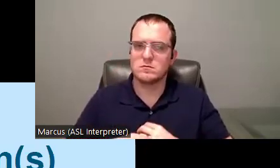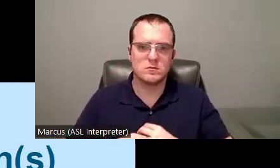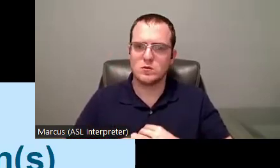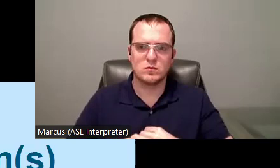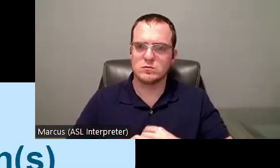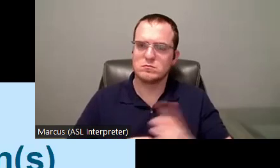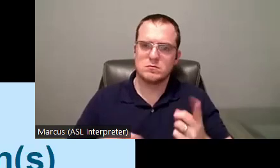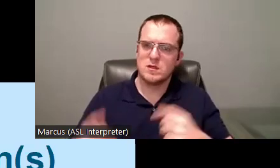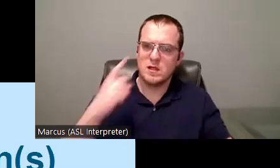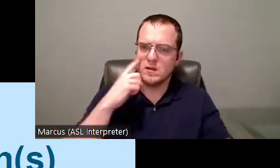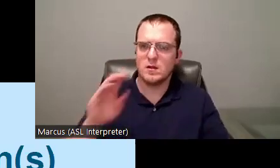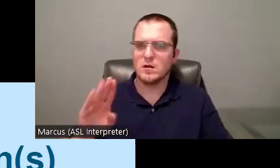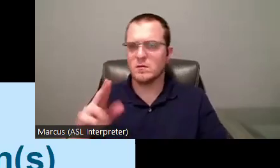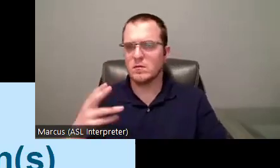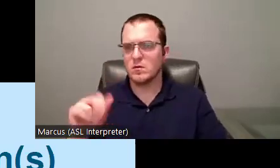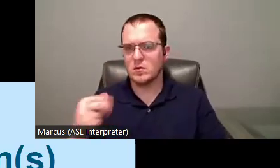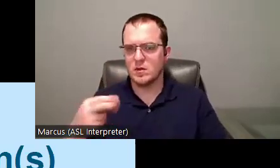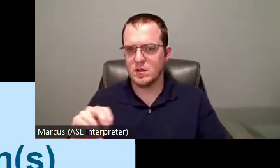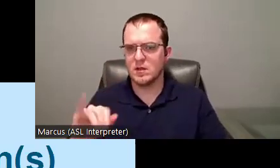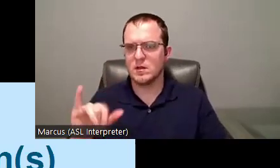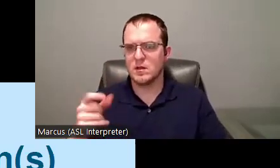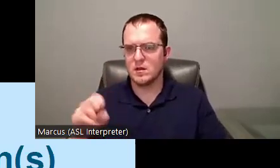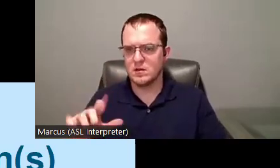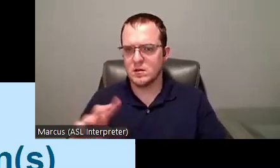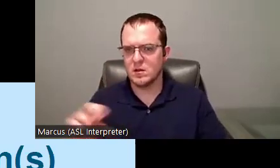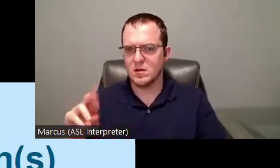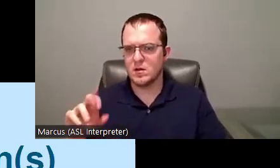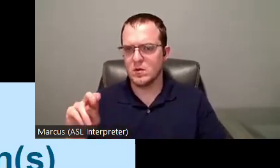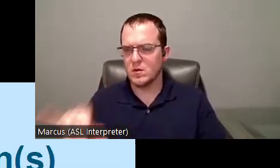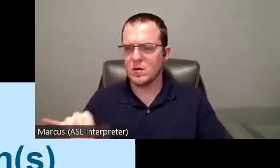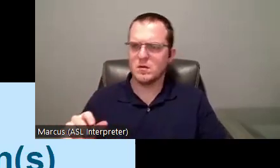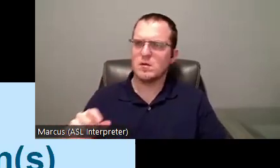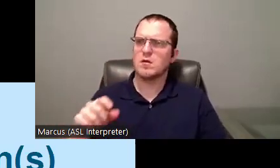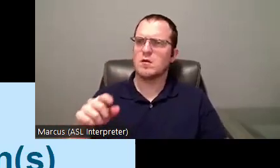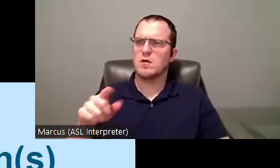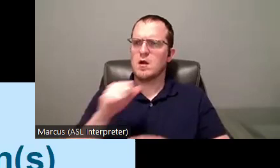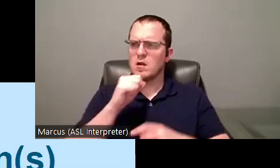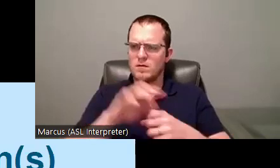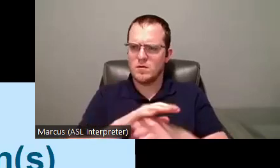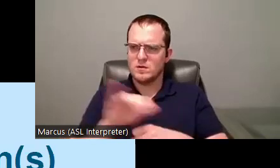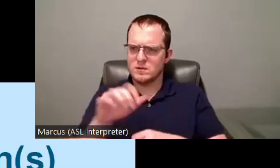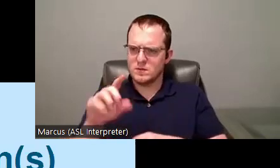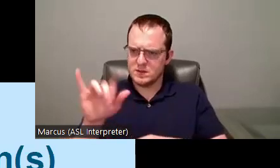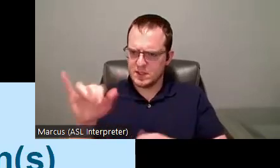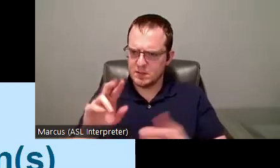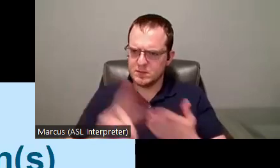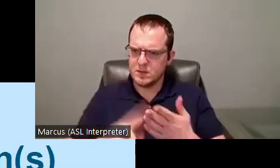has served us very well over the years. Just a quick question. I didn't fully catch the sub in DC. Is that the same sub we had